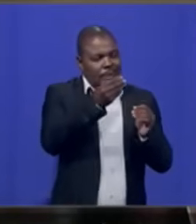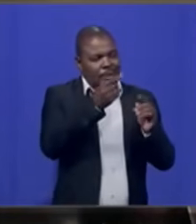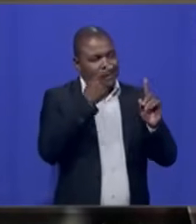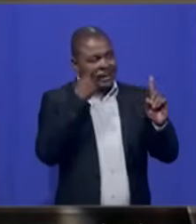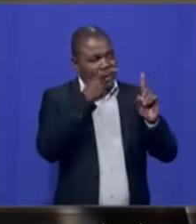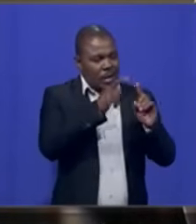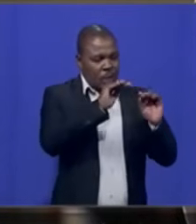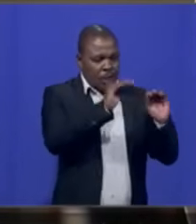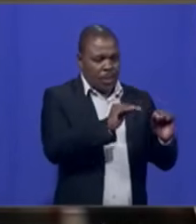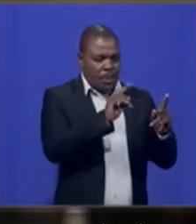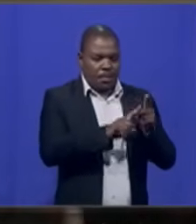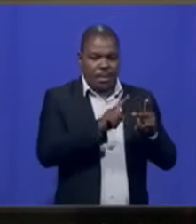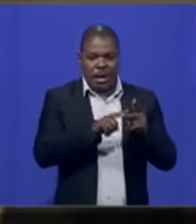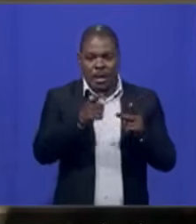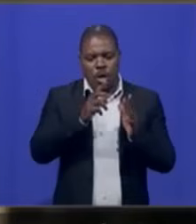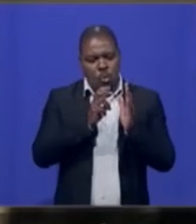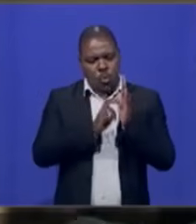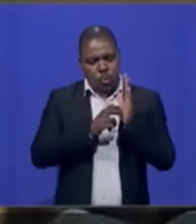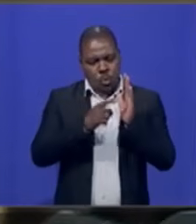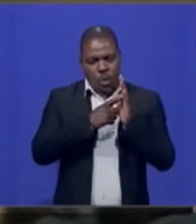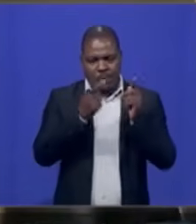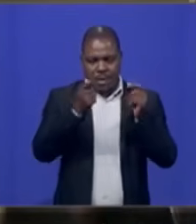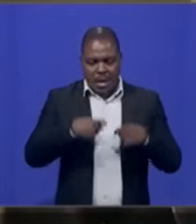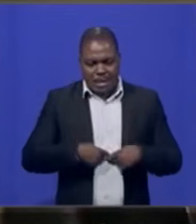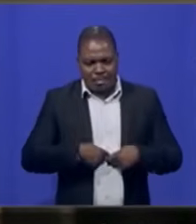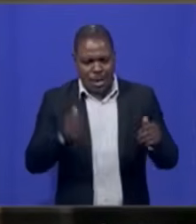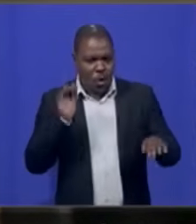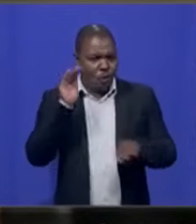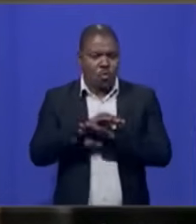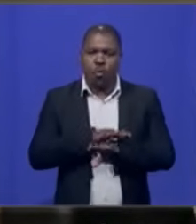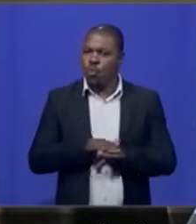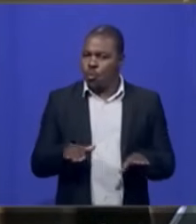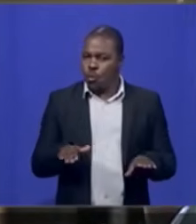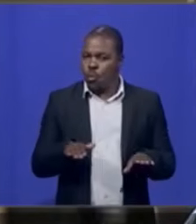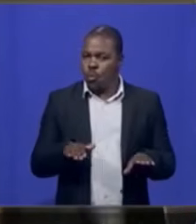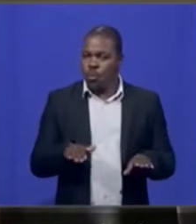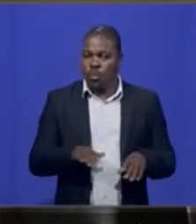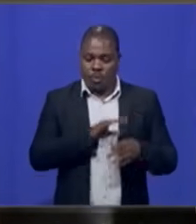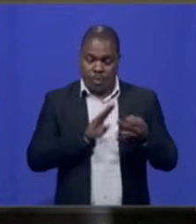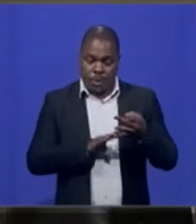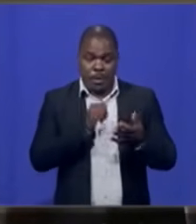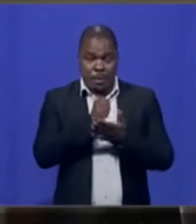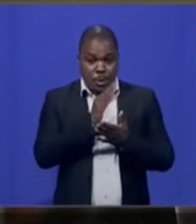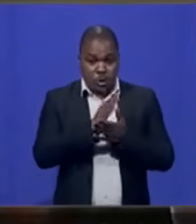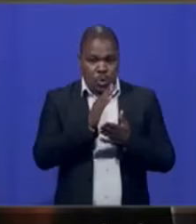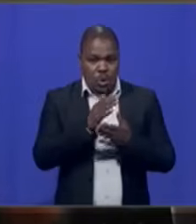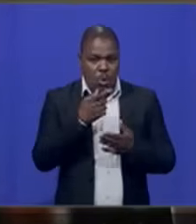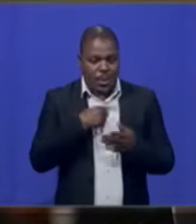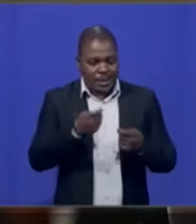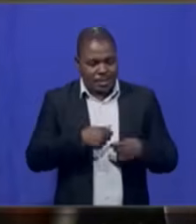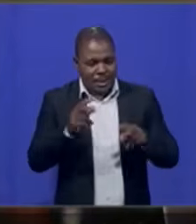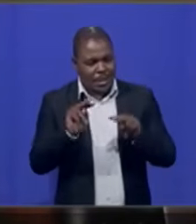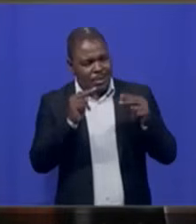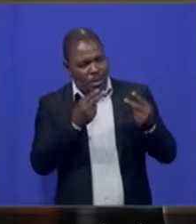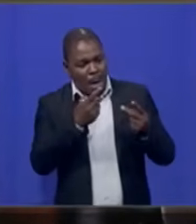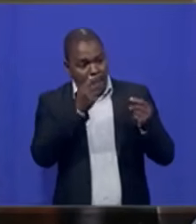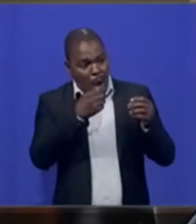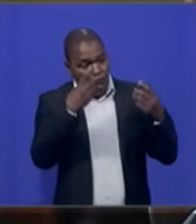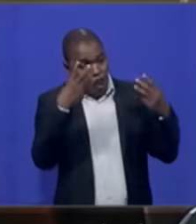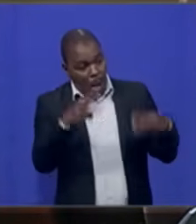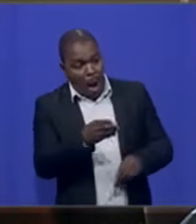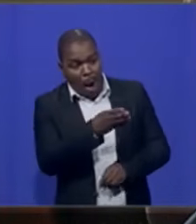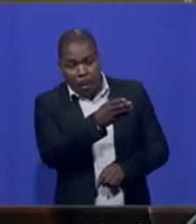introduce fiscal rule reforms to make sure that we don't spend beyond our means. We've been able to make sure that we implement spending reviews so that money that is currently